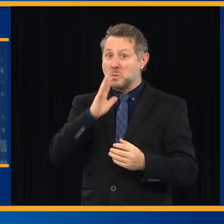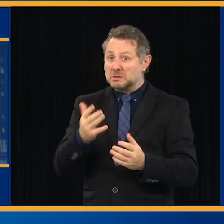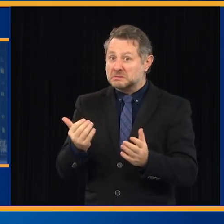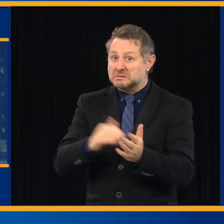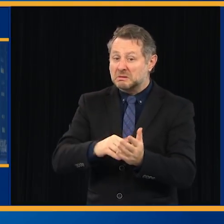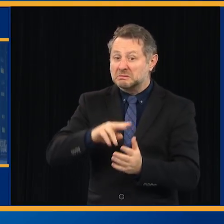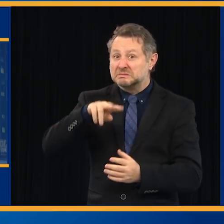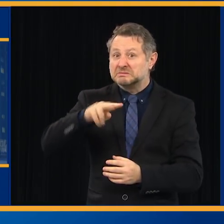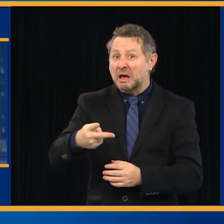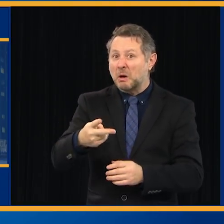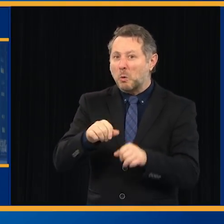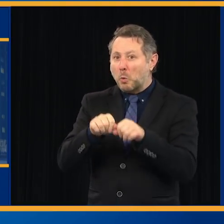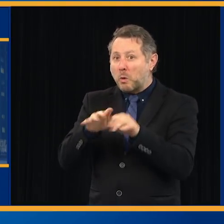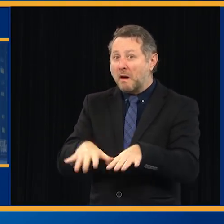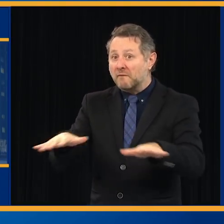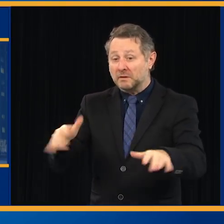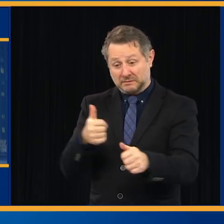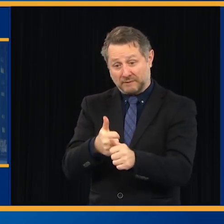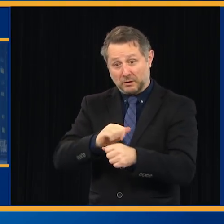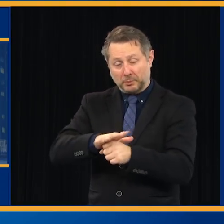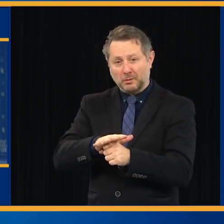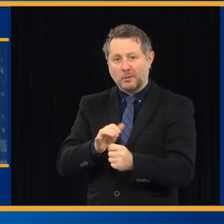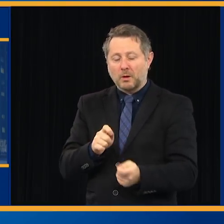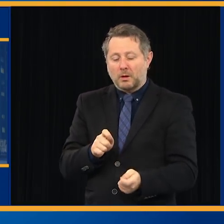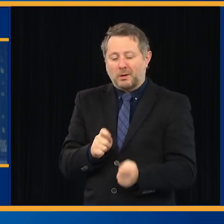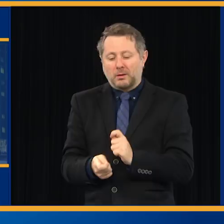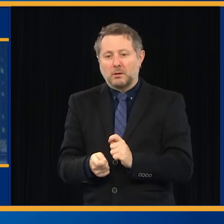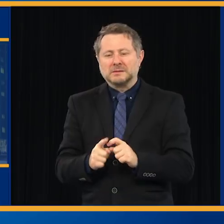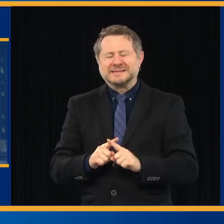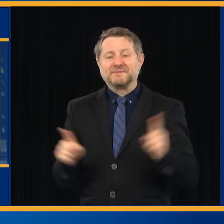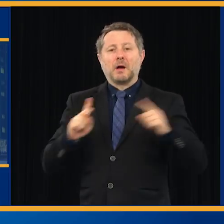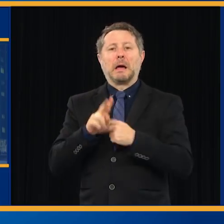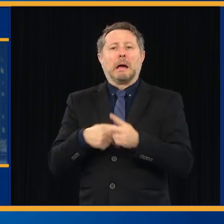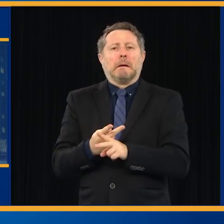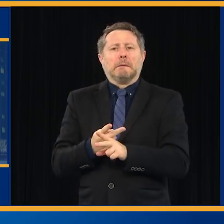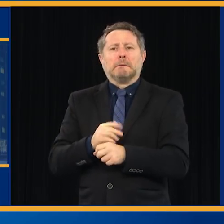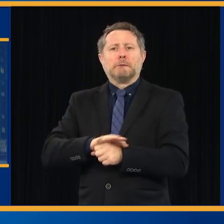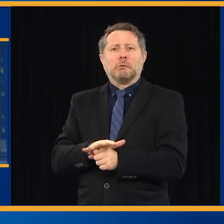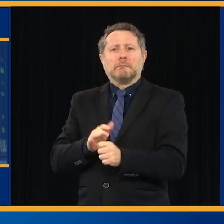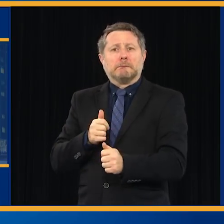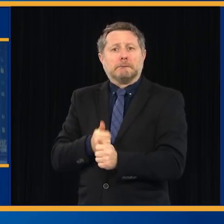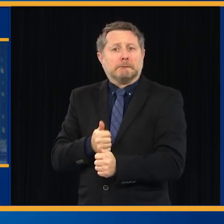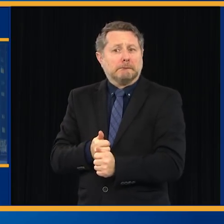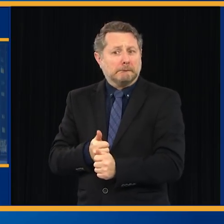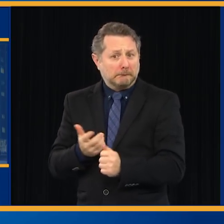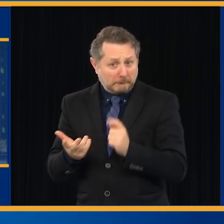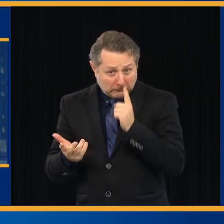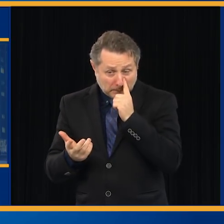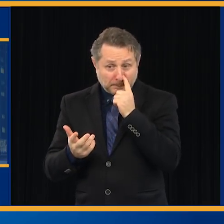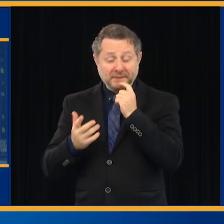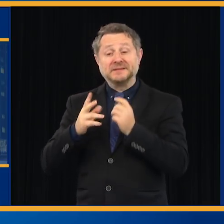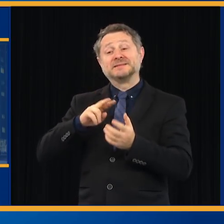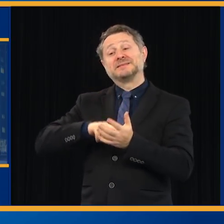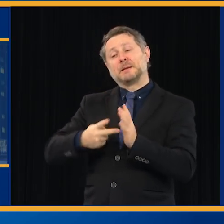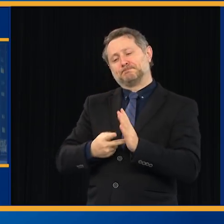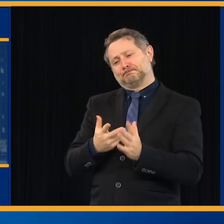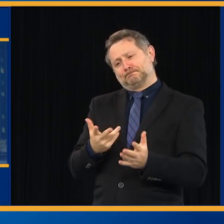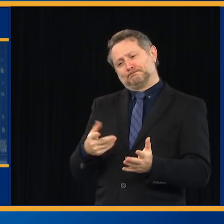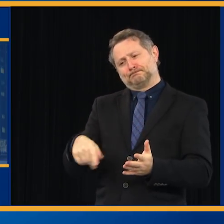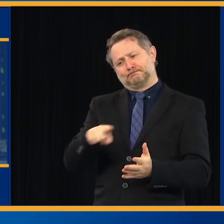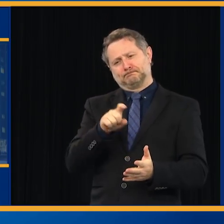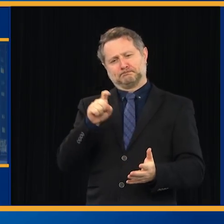virus. So caution would suggest that as we go through this, we learn at the same